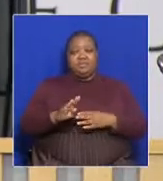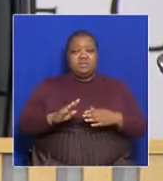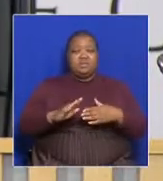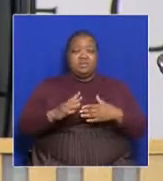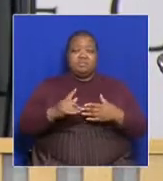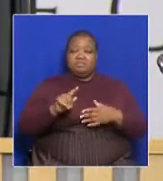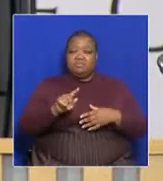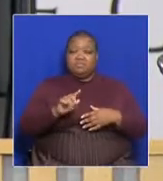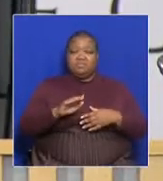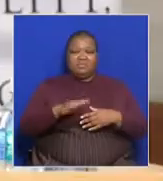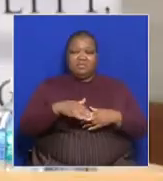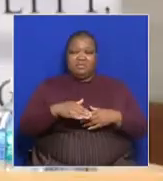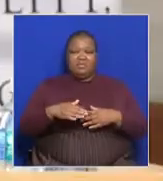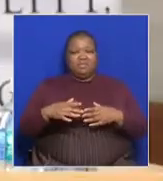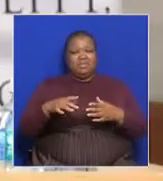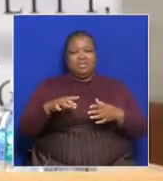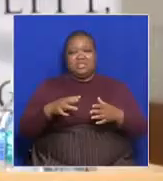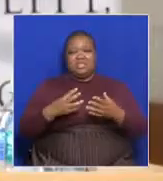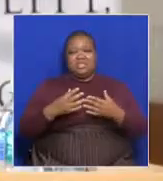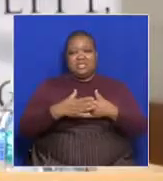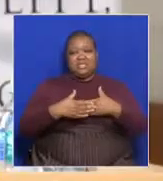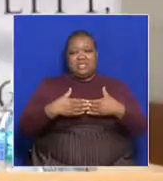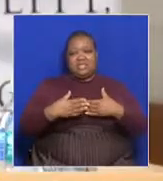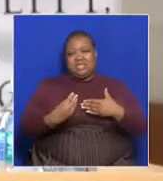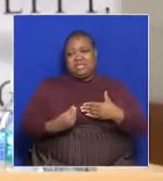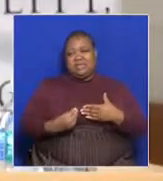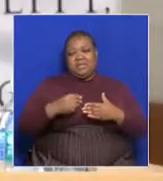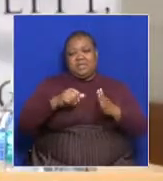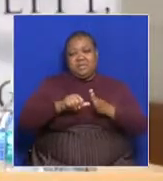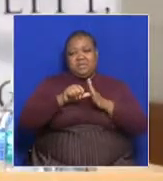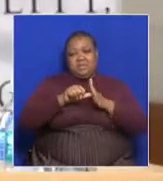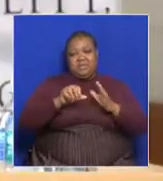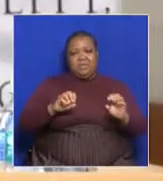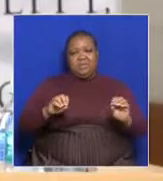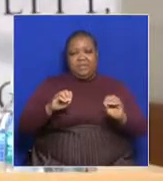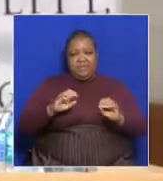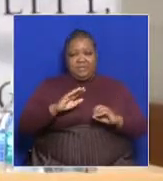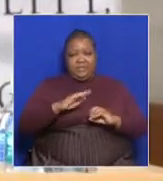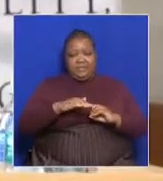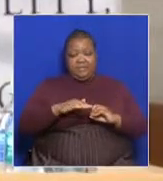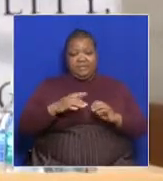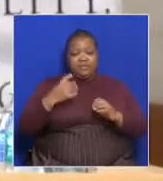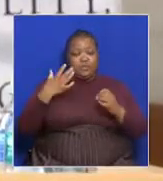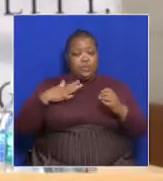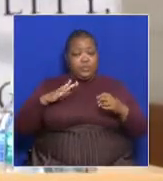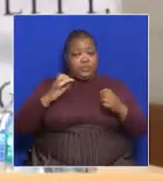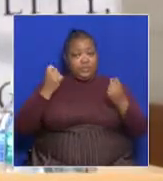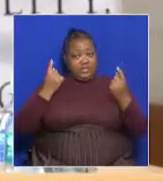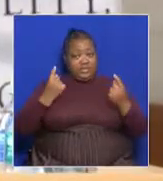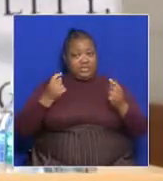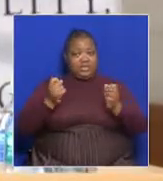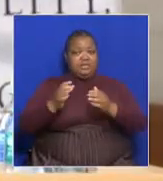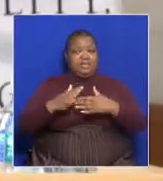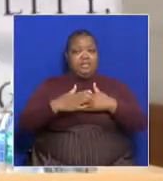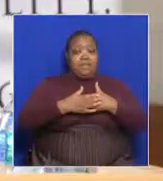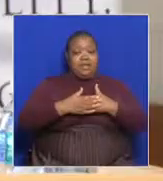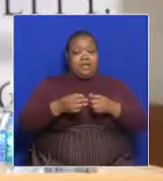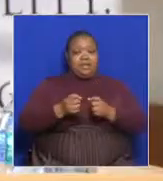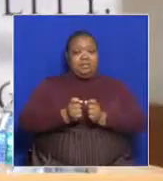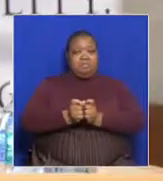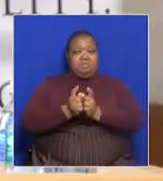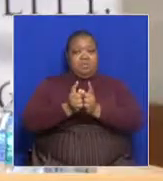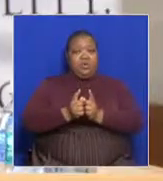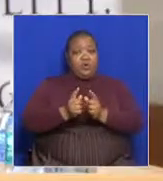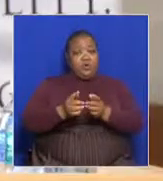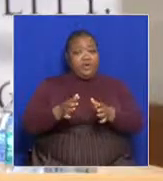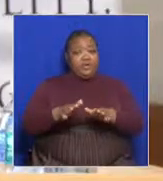appears everywhere. So I just want to understand the order of things. You broke that seal. Yes. At CHC